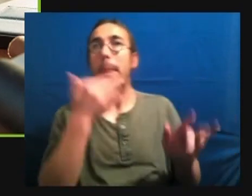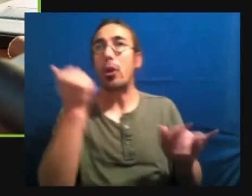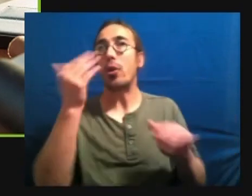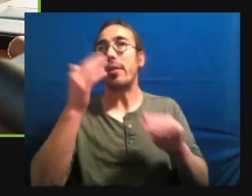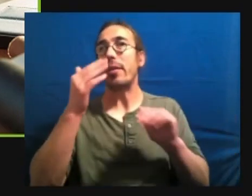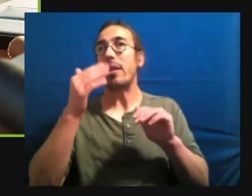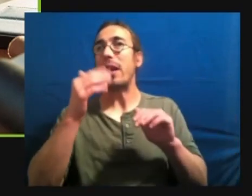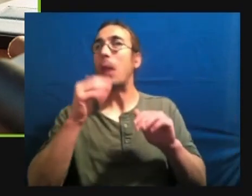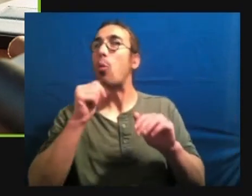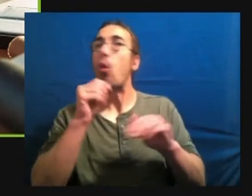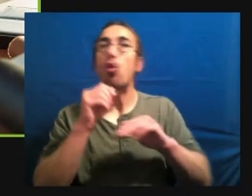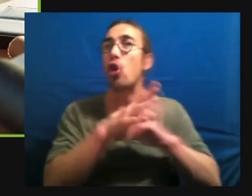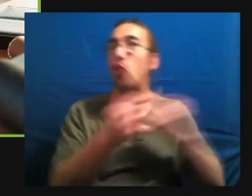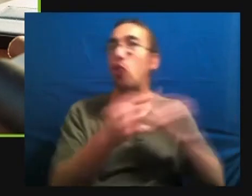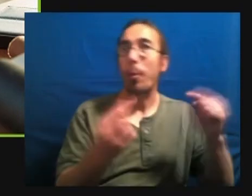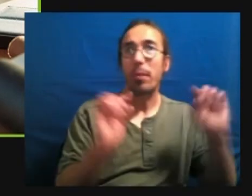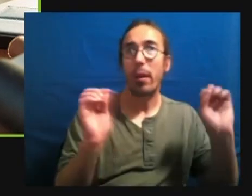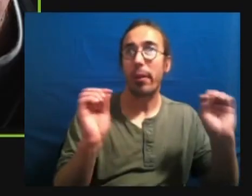harm.